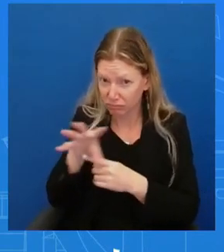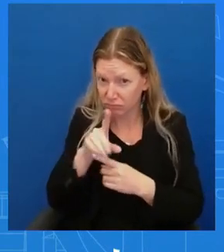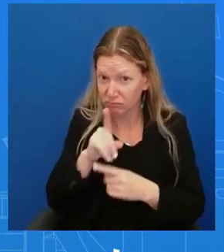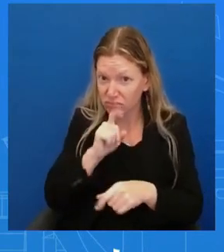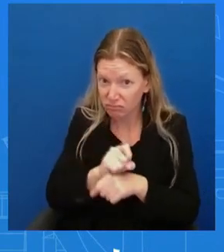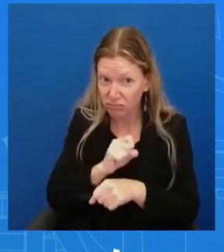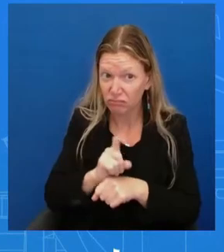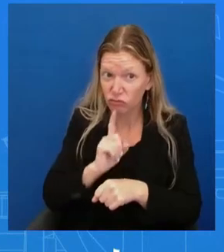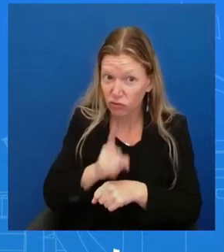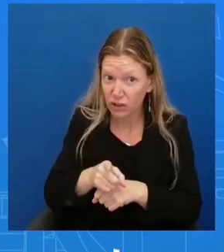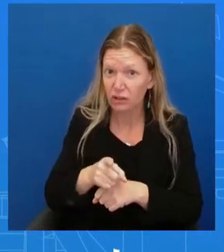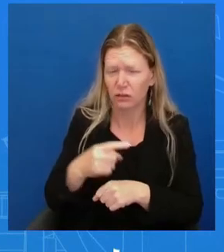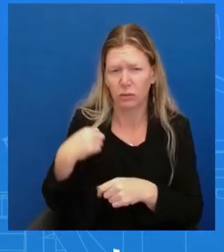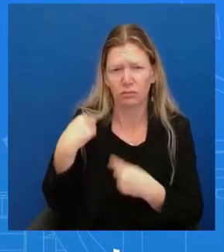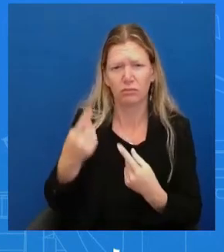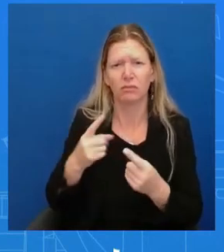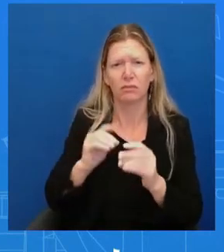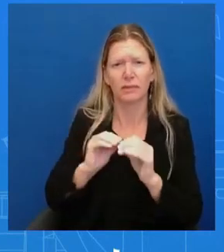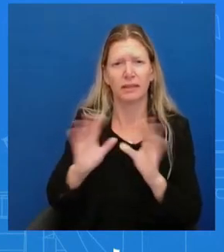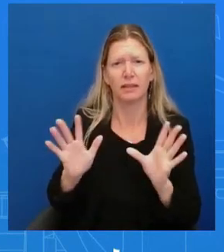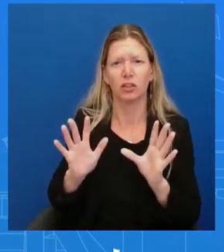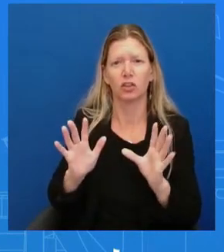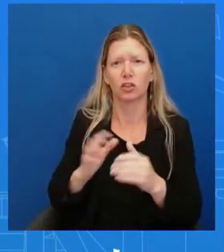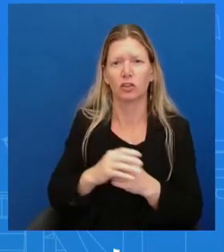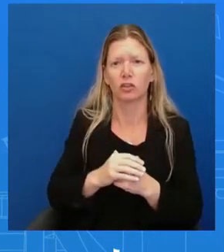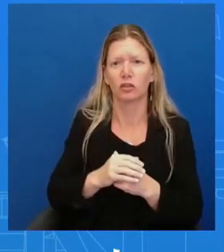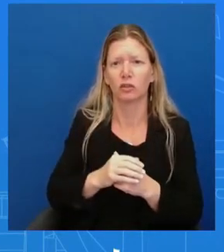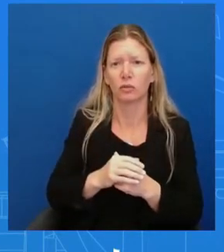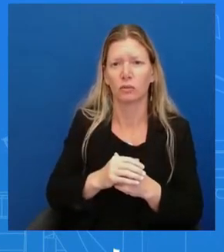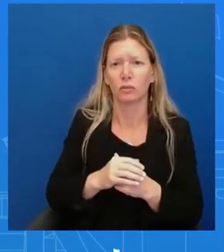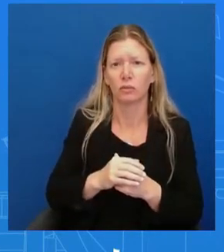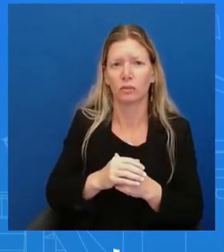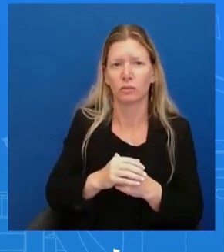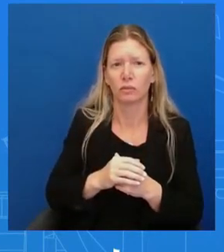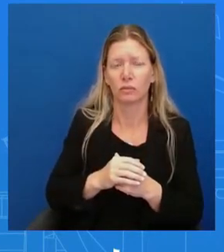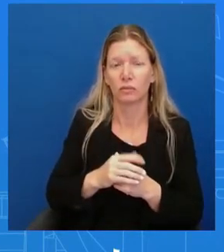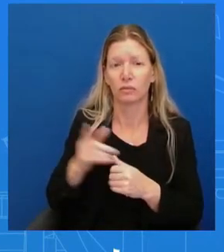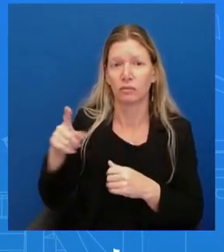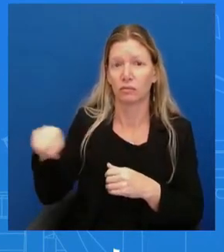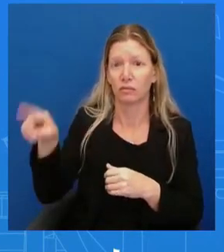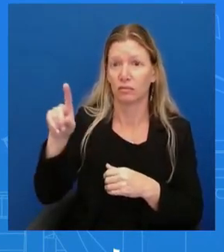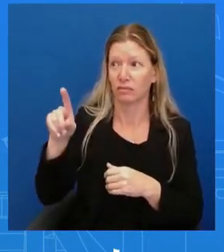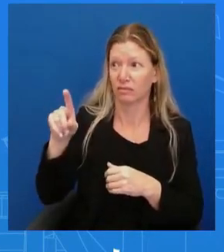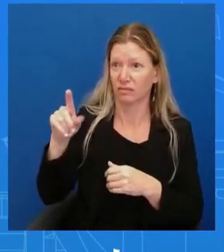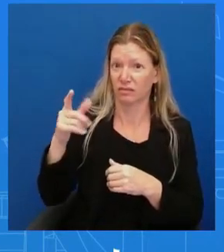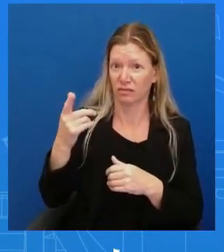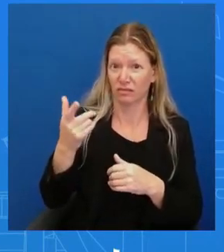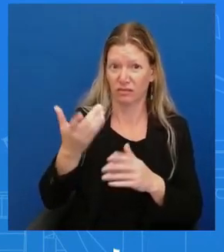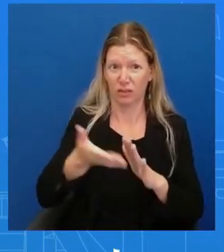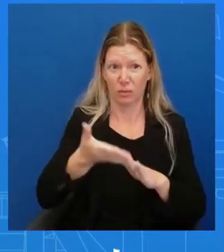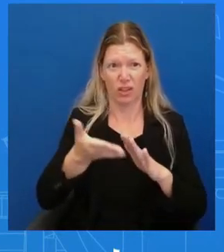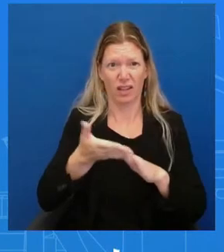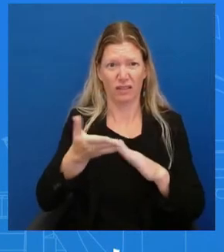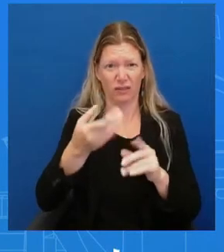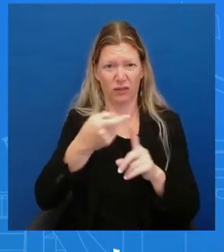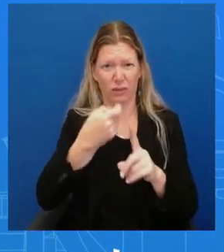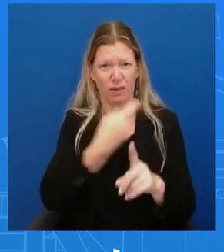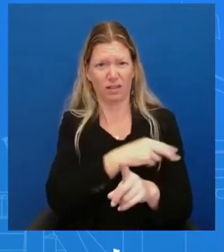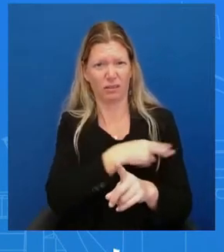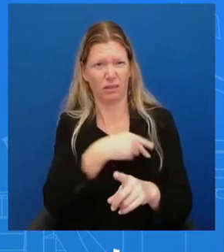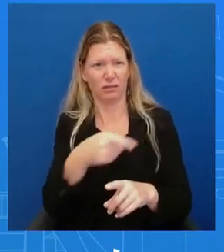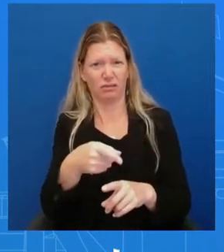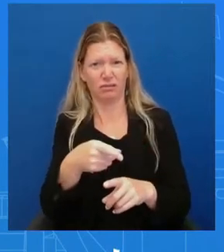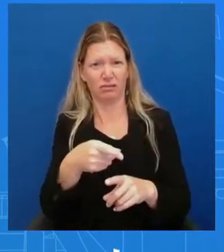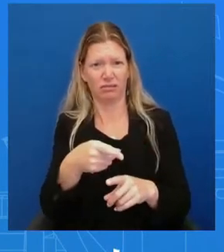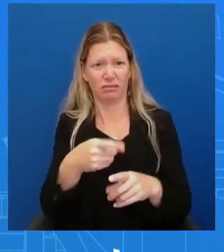to call out Hamas here. They are operating out of hospitals. Out of hospitals. That's what they're doing. They're